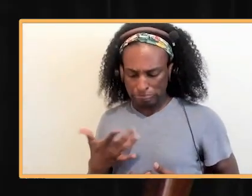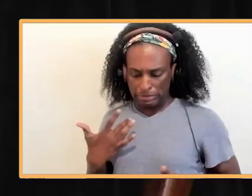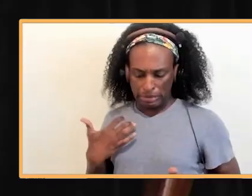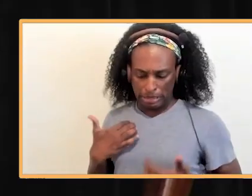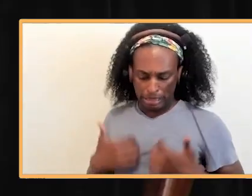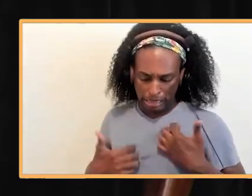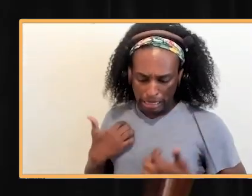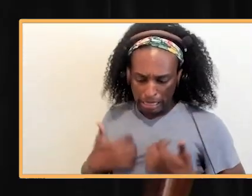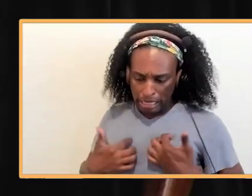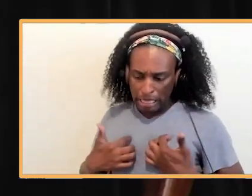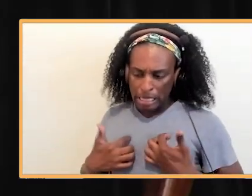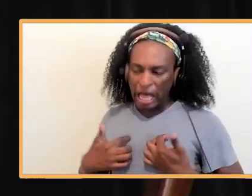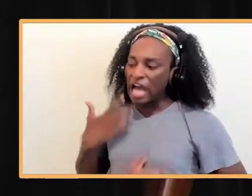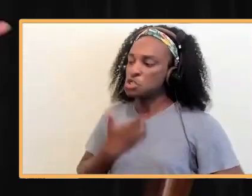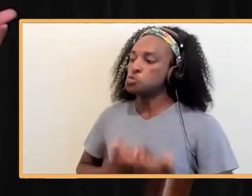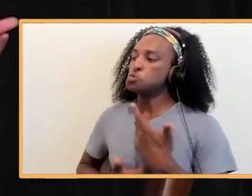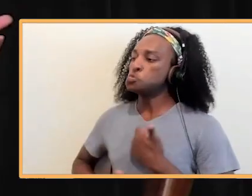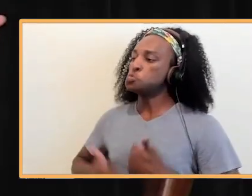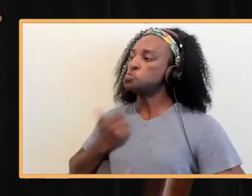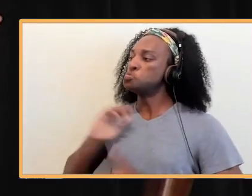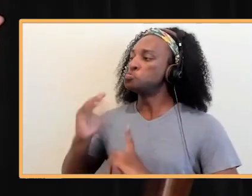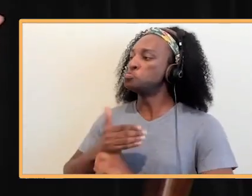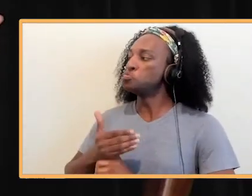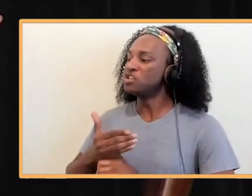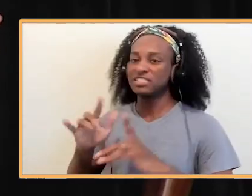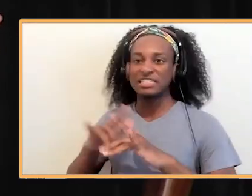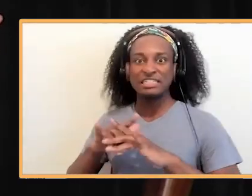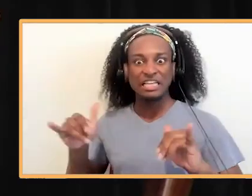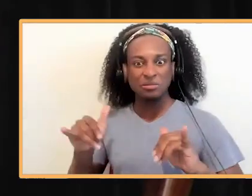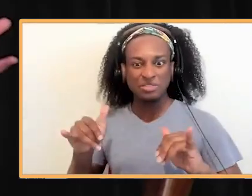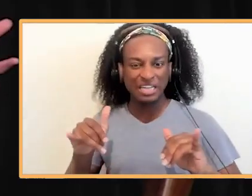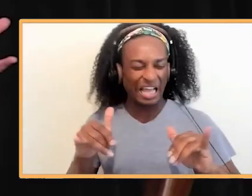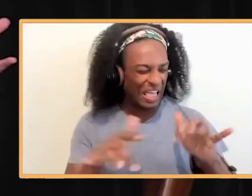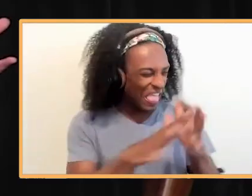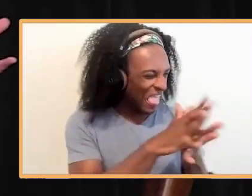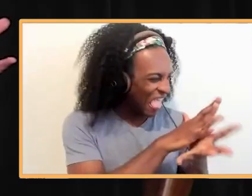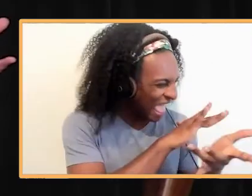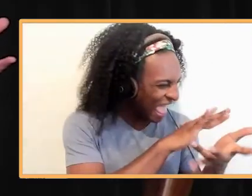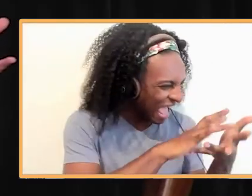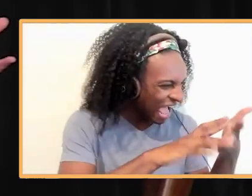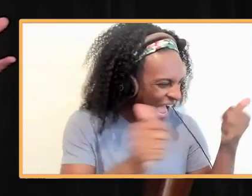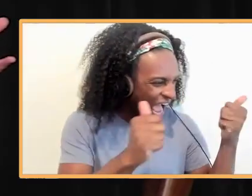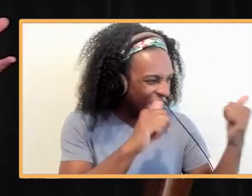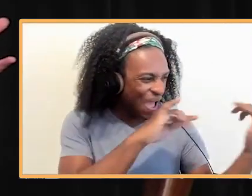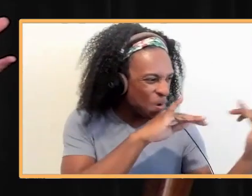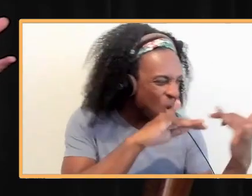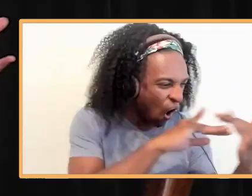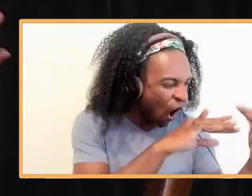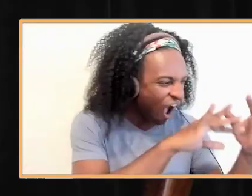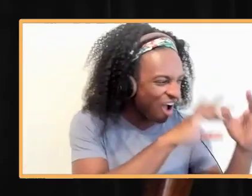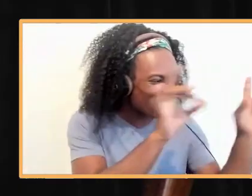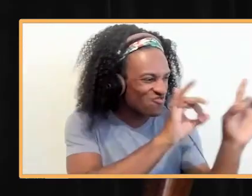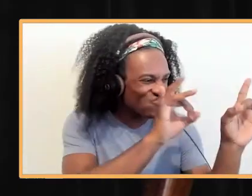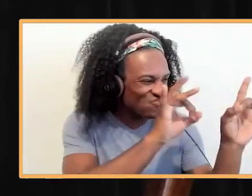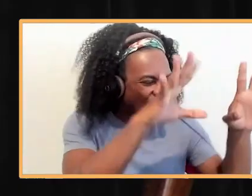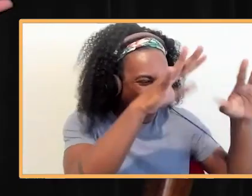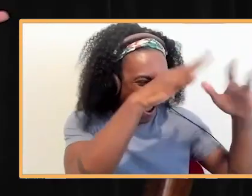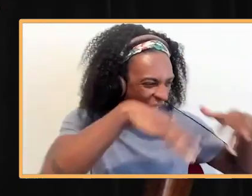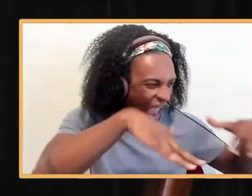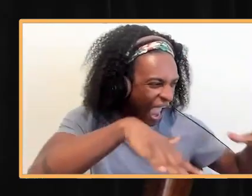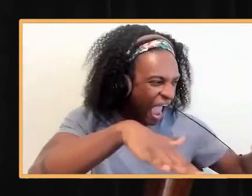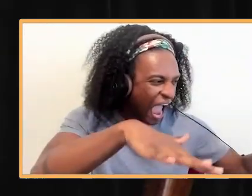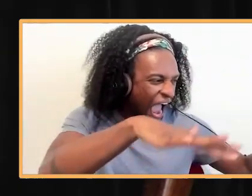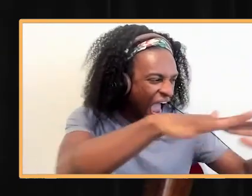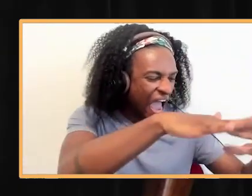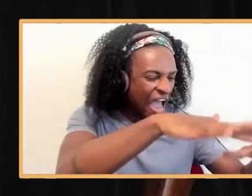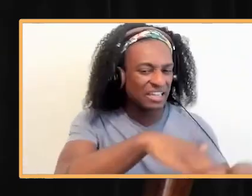really toxicity and war on 100%. all around you, right? Yeah, And- absolutely. Yeah, and, There's and that's